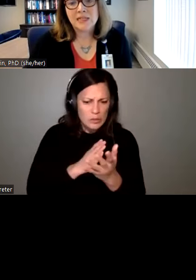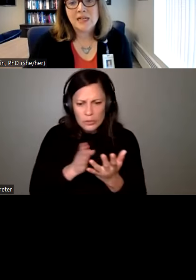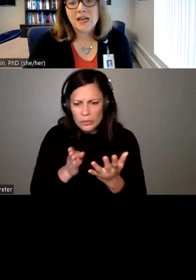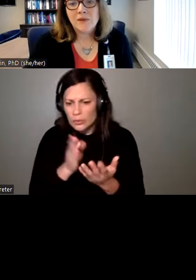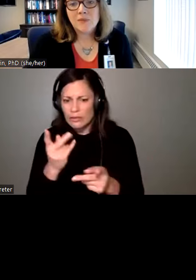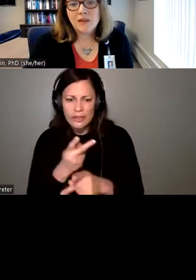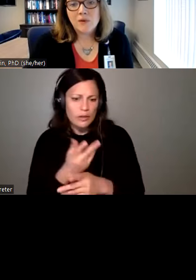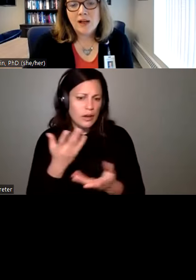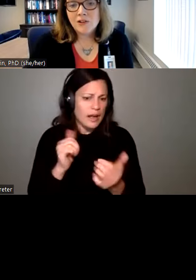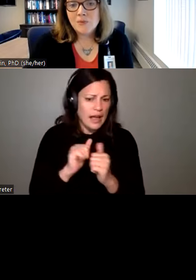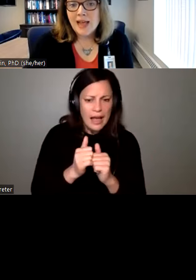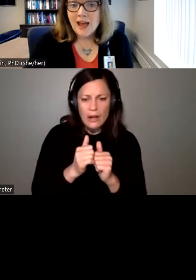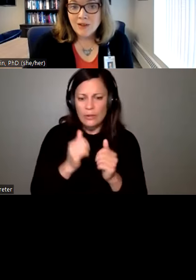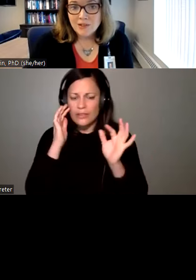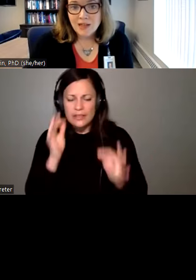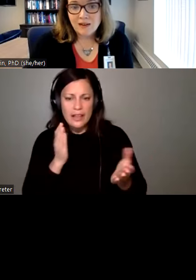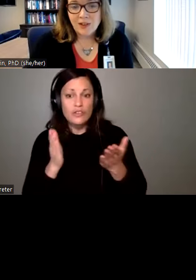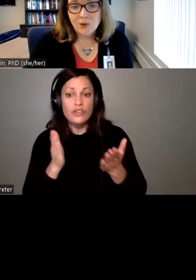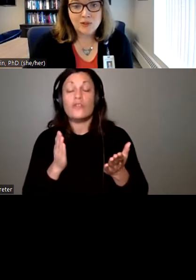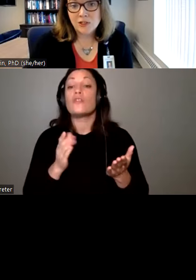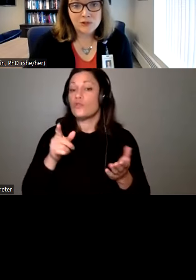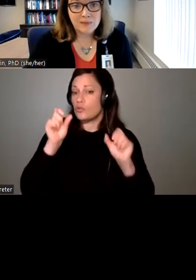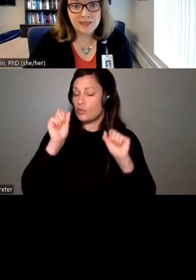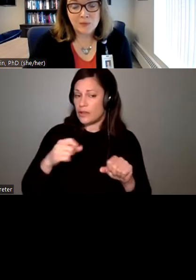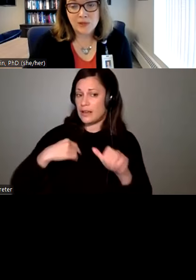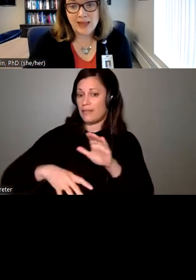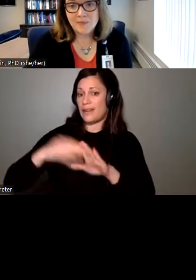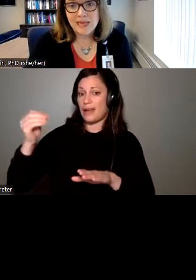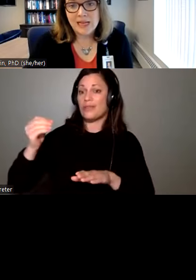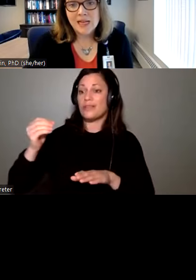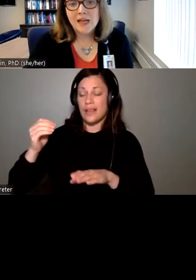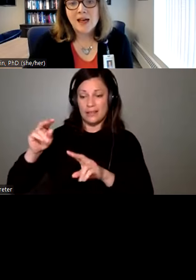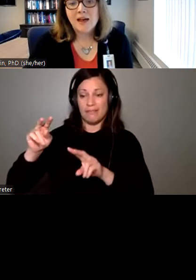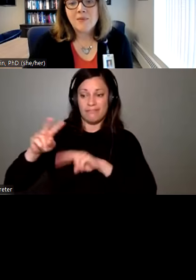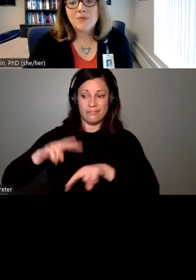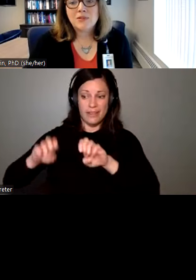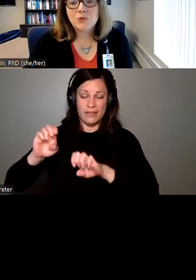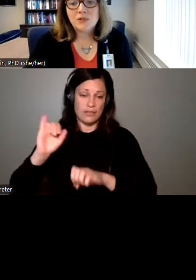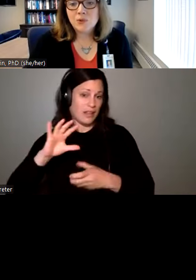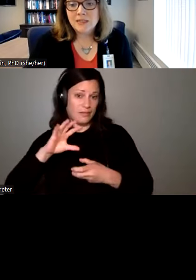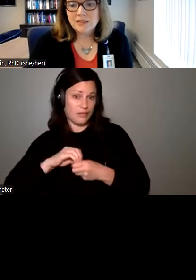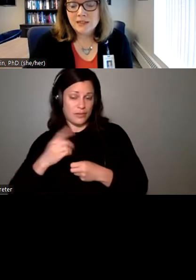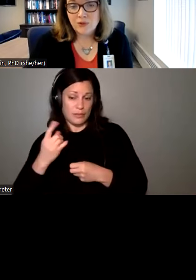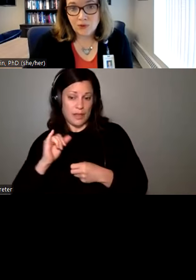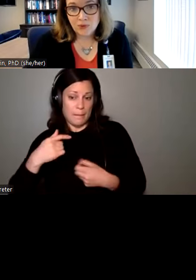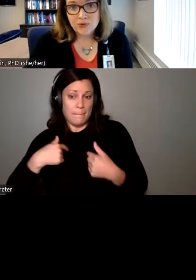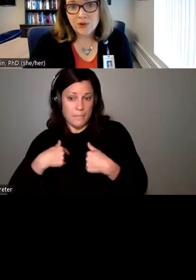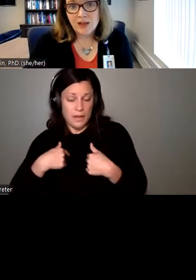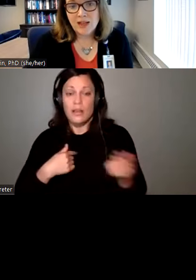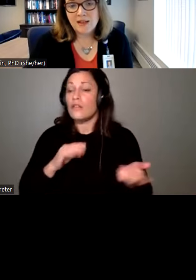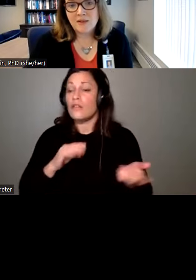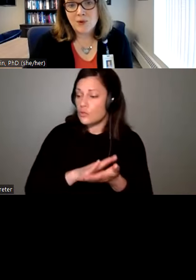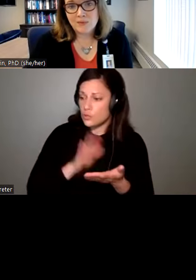services, that while you may have an outside evaluation, including by someone like me, the schools will consider